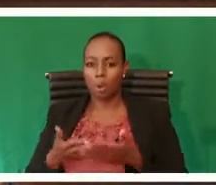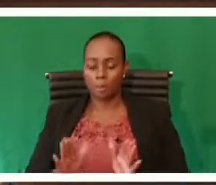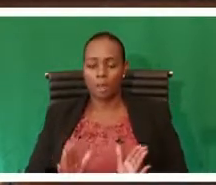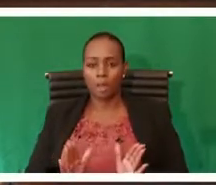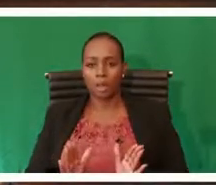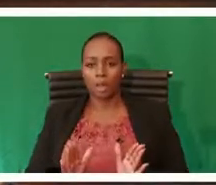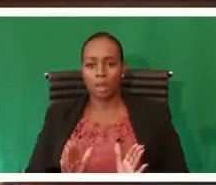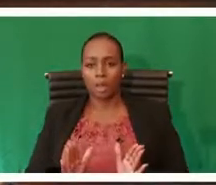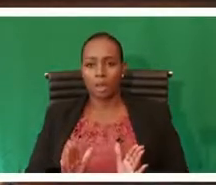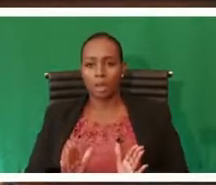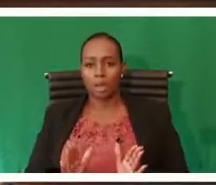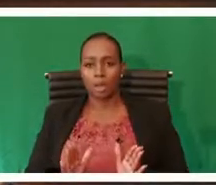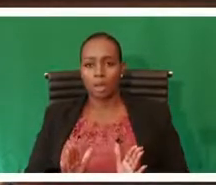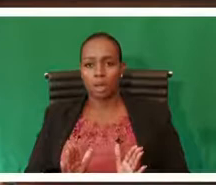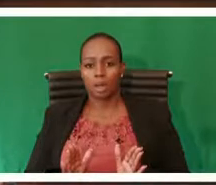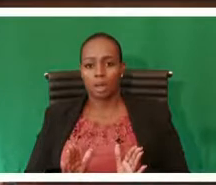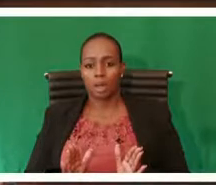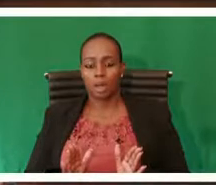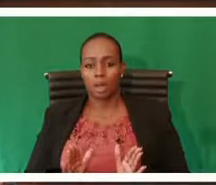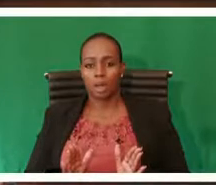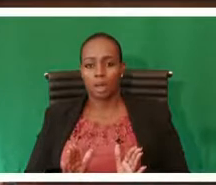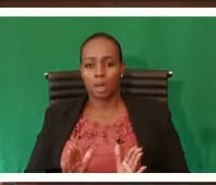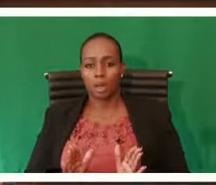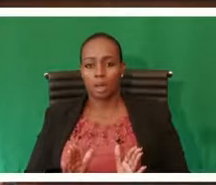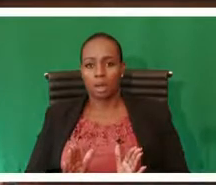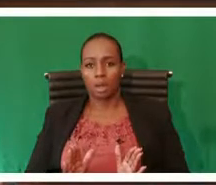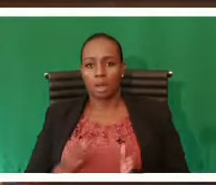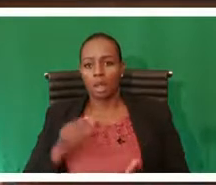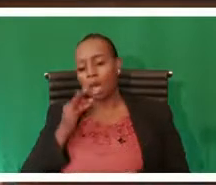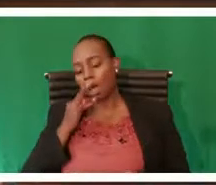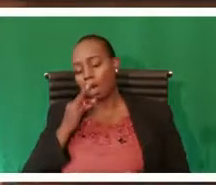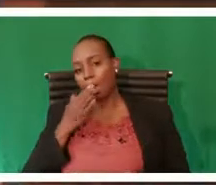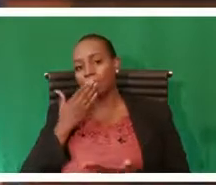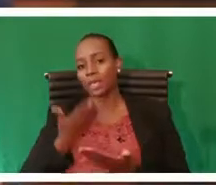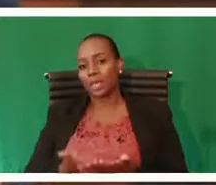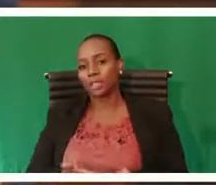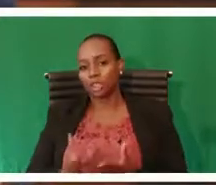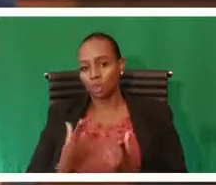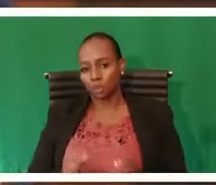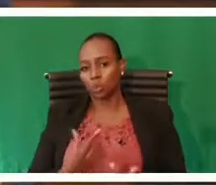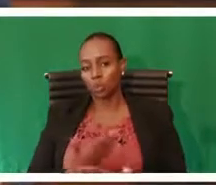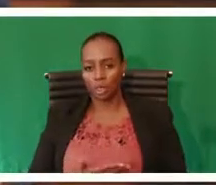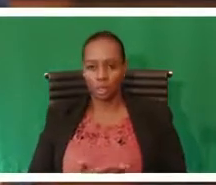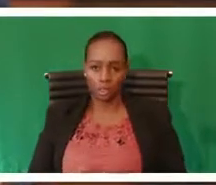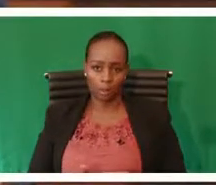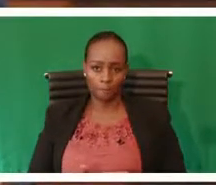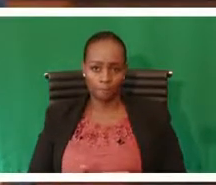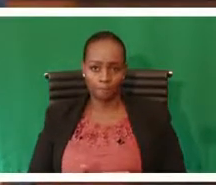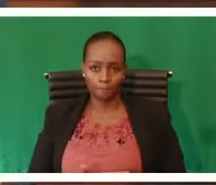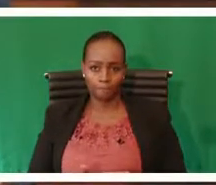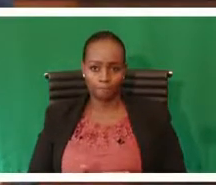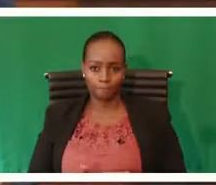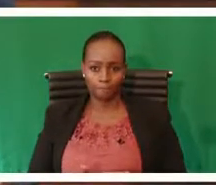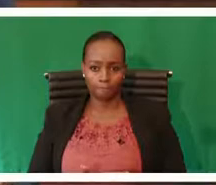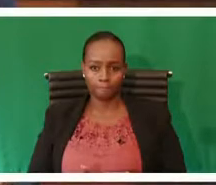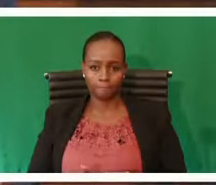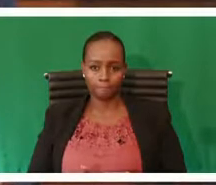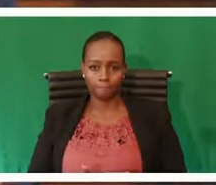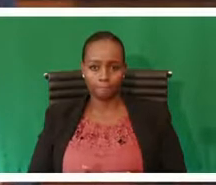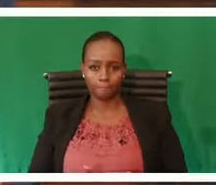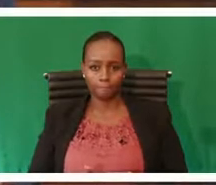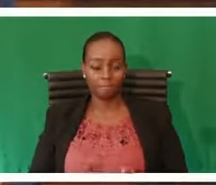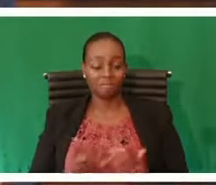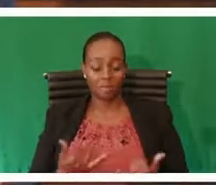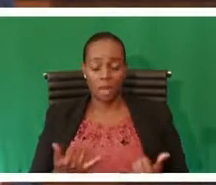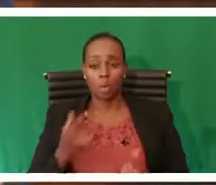for COVID, for applications beyond lockdown level one. It's easier